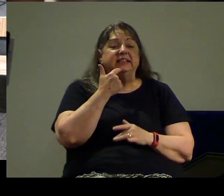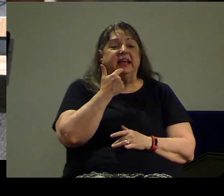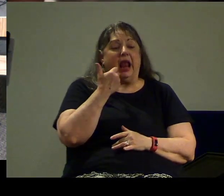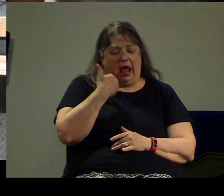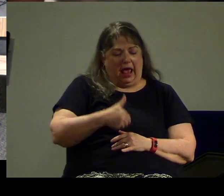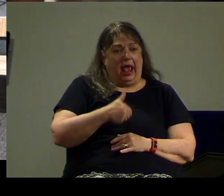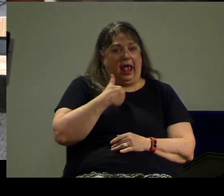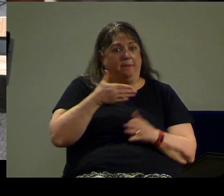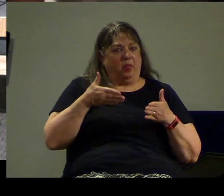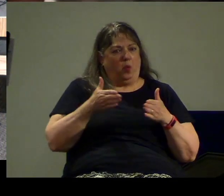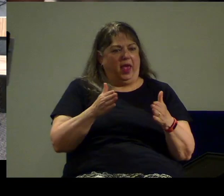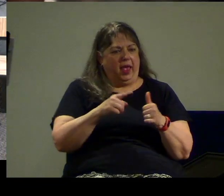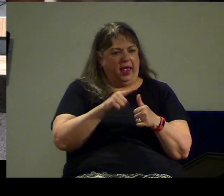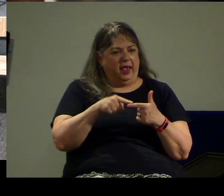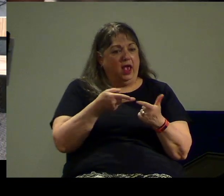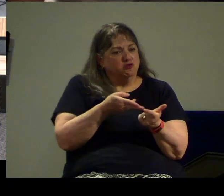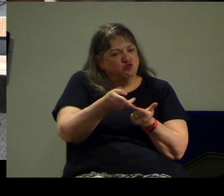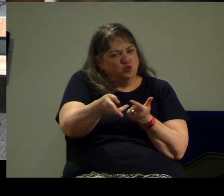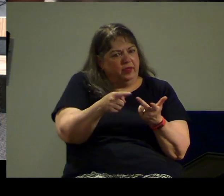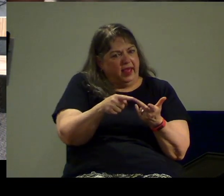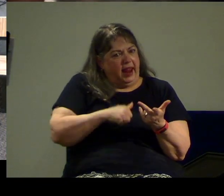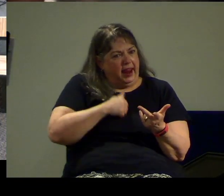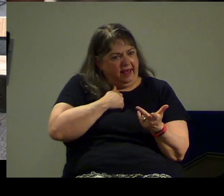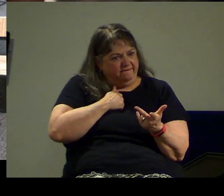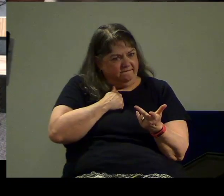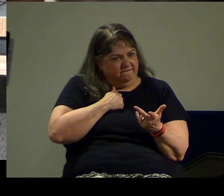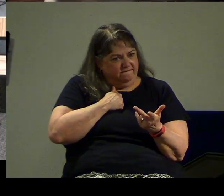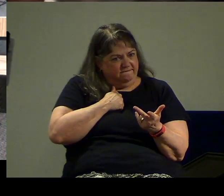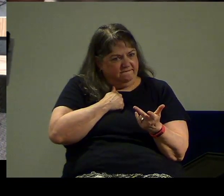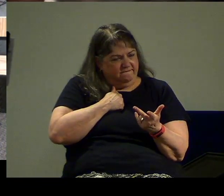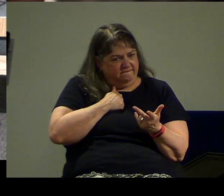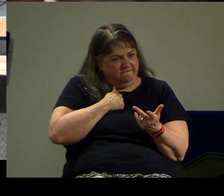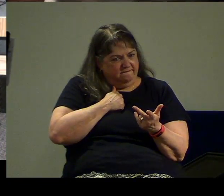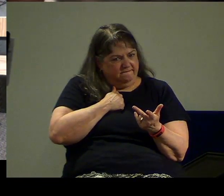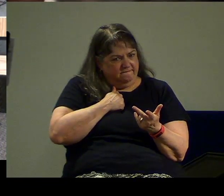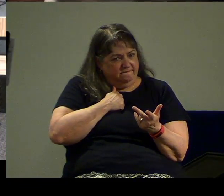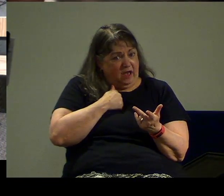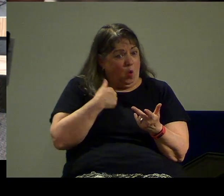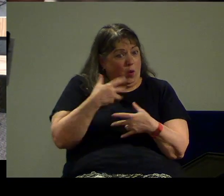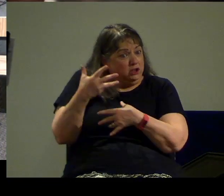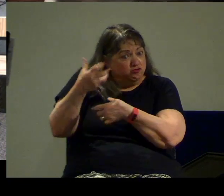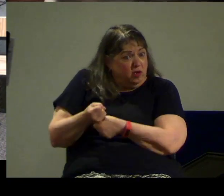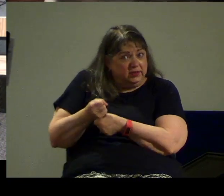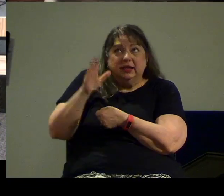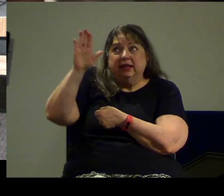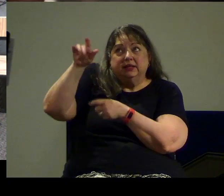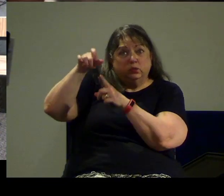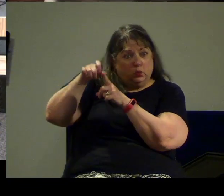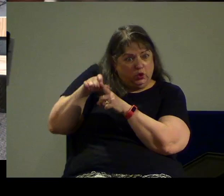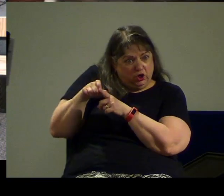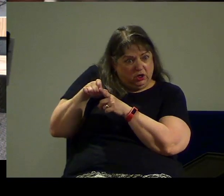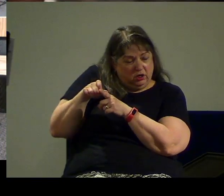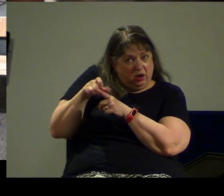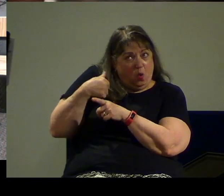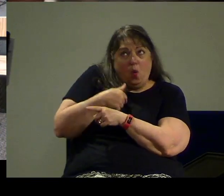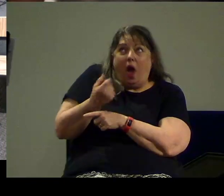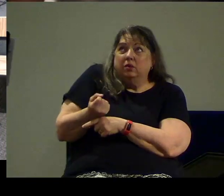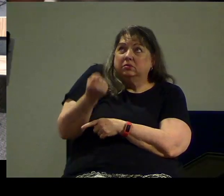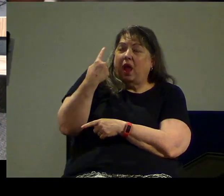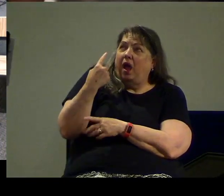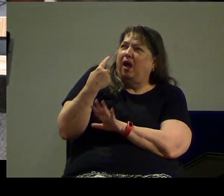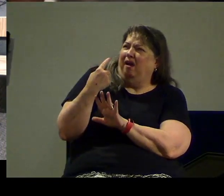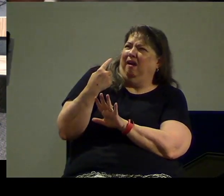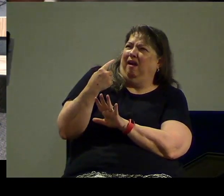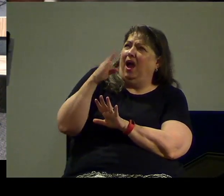am the truth, I am the life. When we trust God's word, we understand